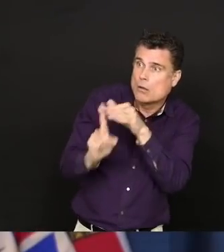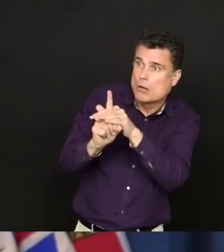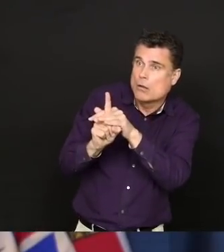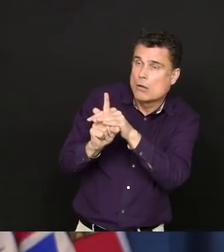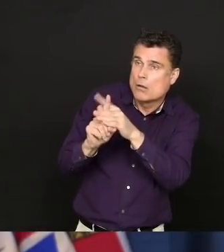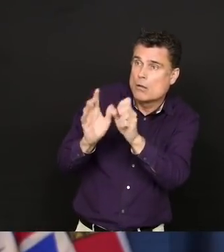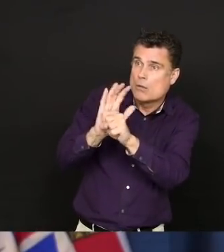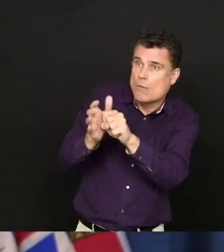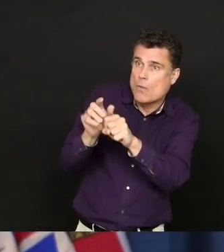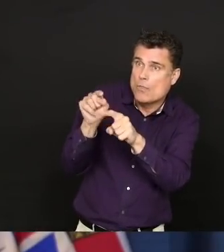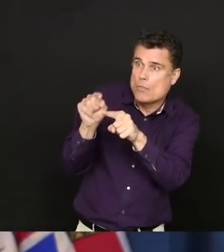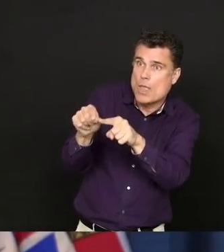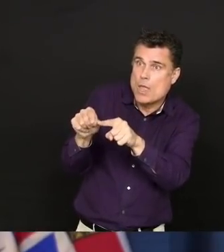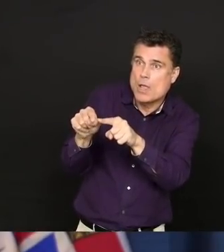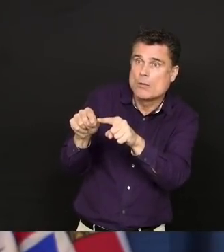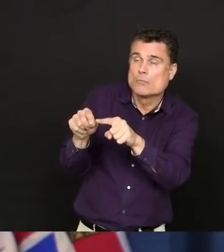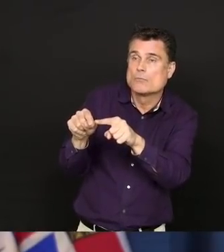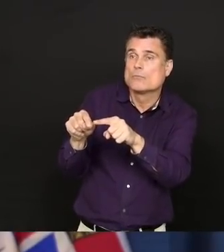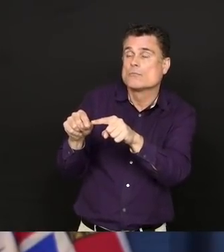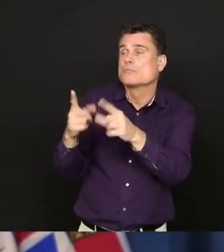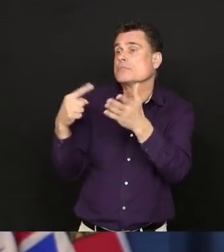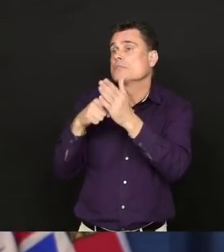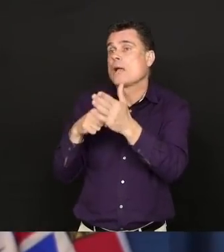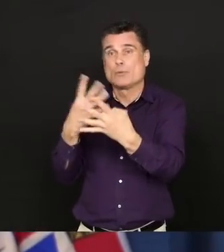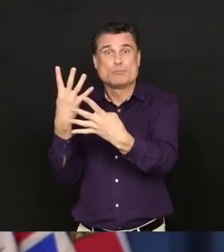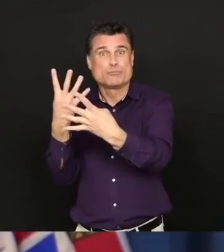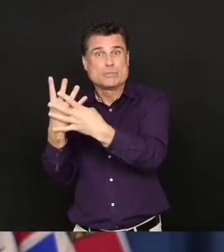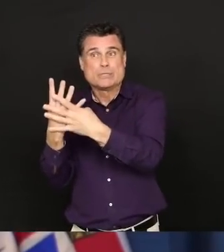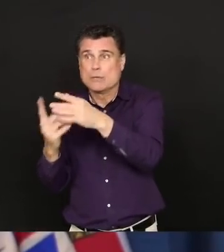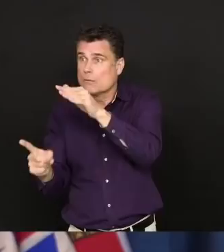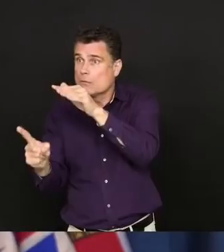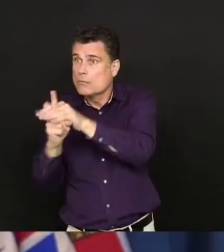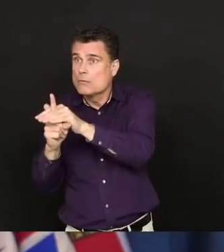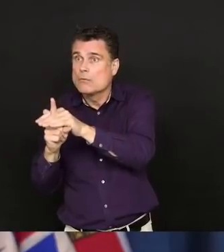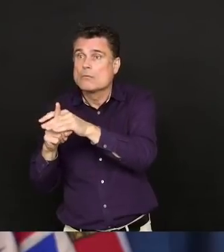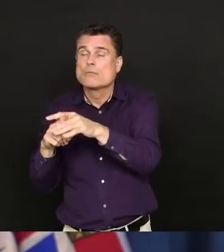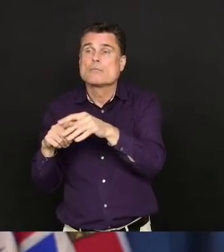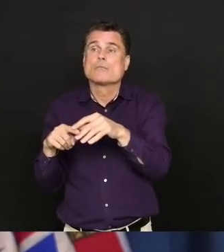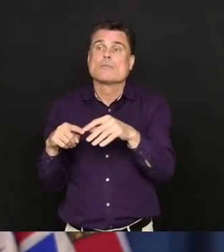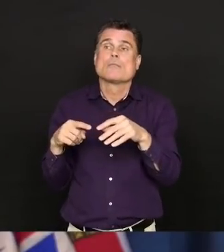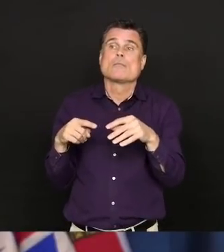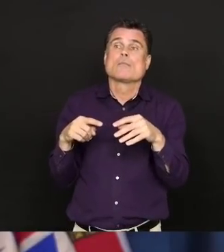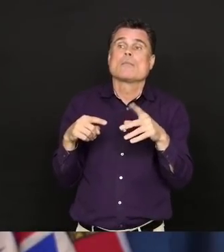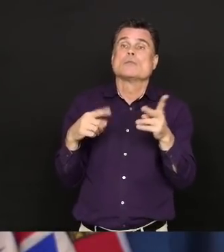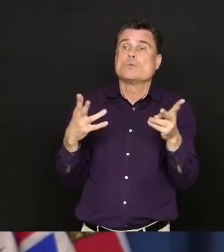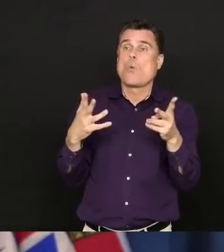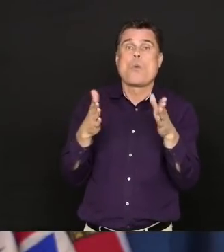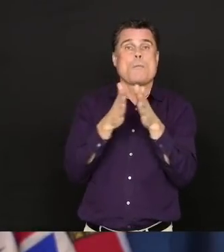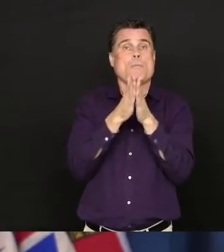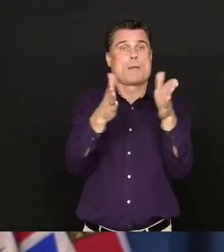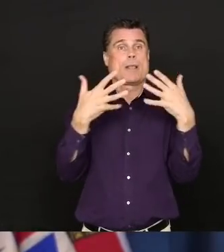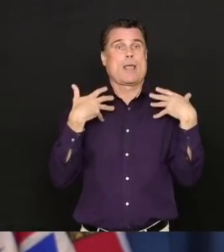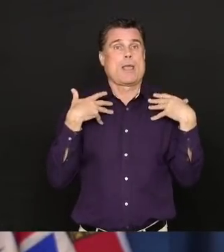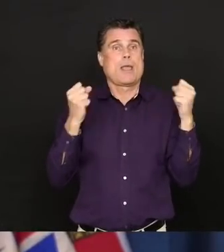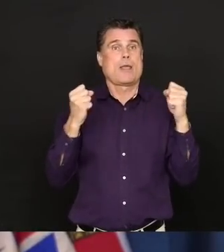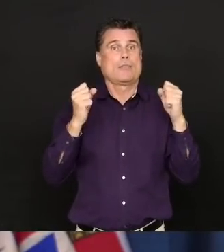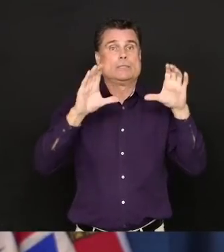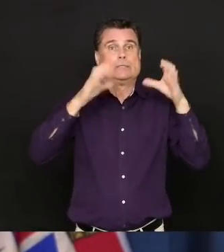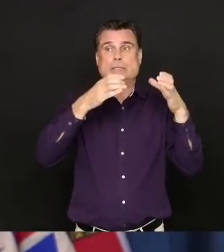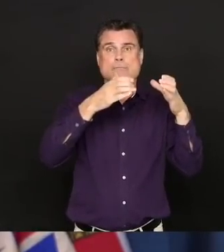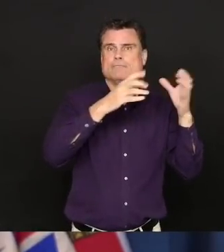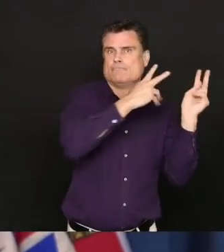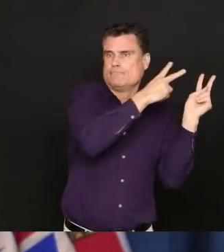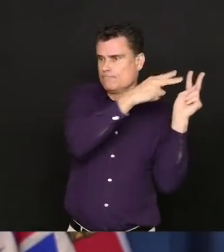seen. And we're actively, the public health teams all around the province are actively following up on people and their cases and